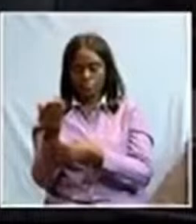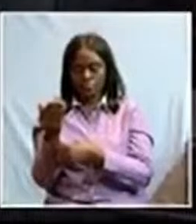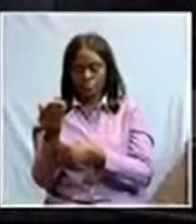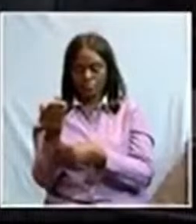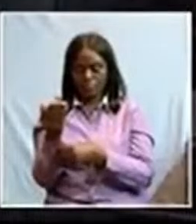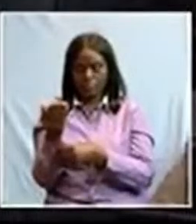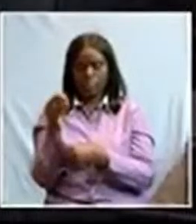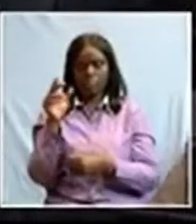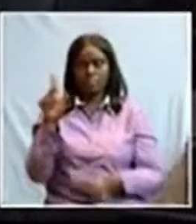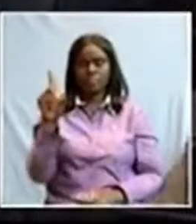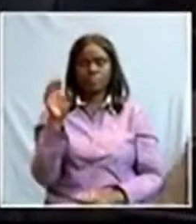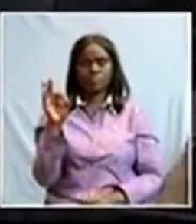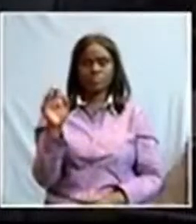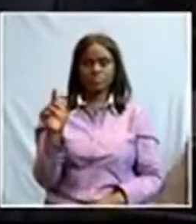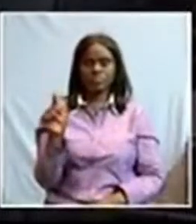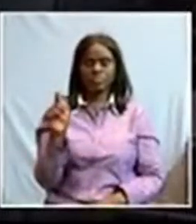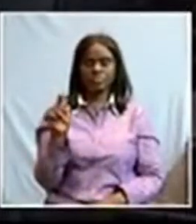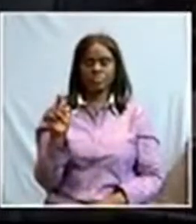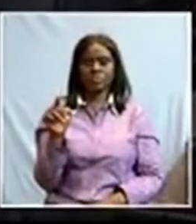DF,